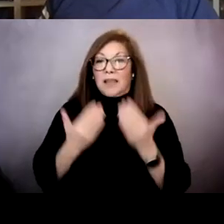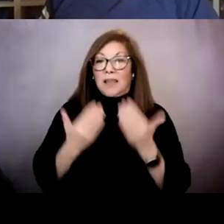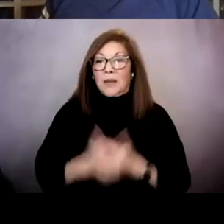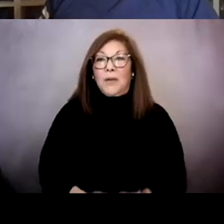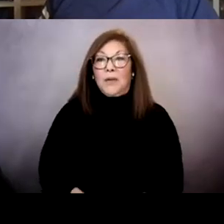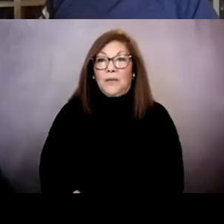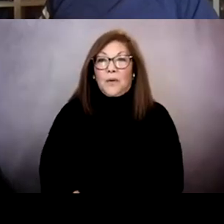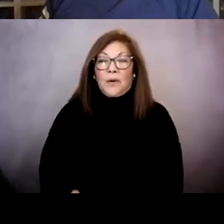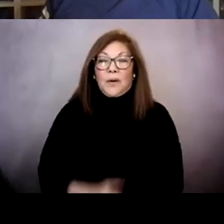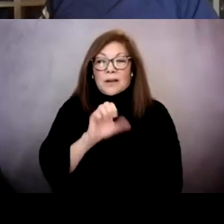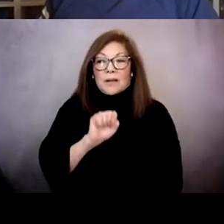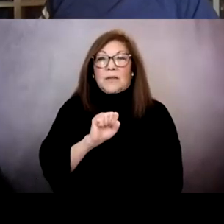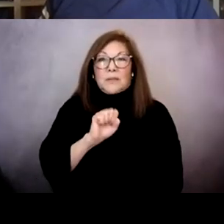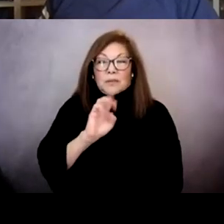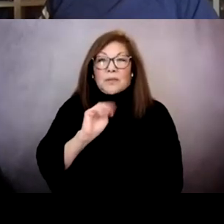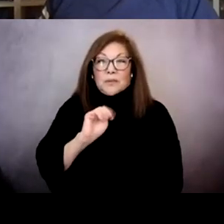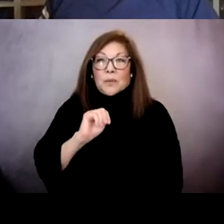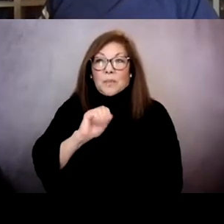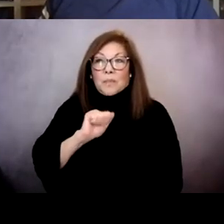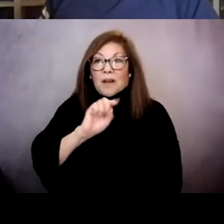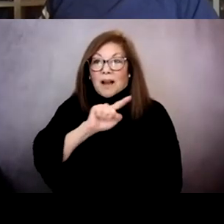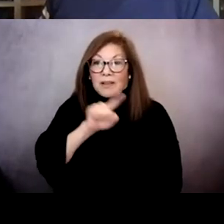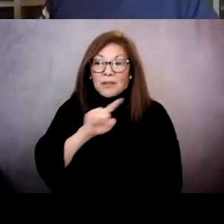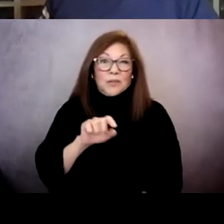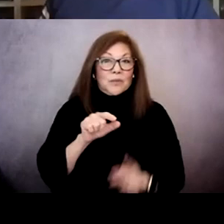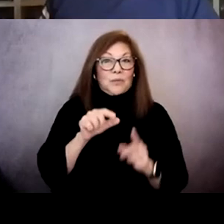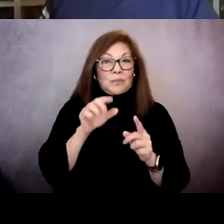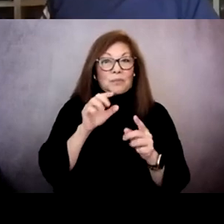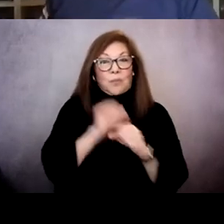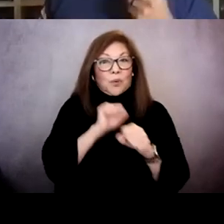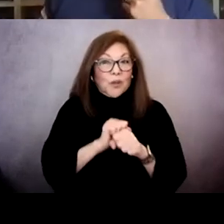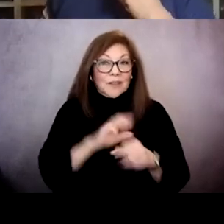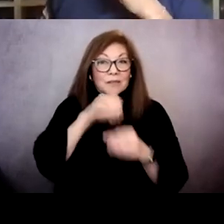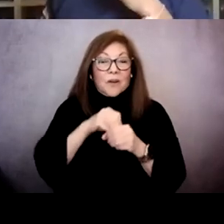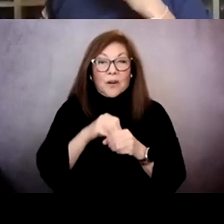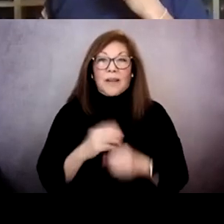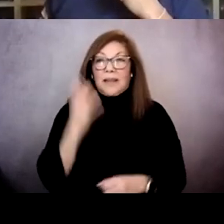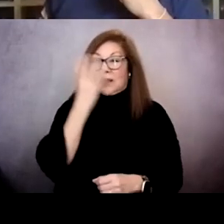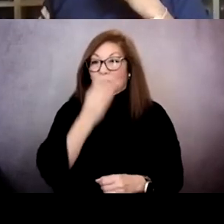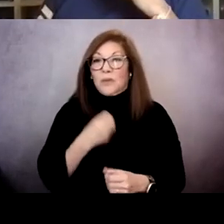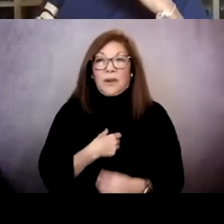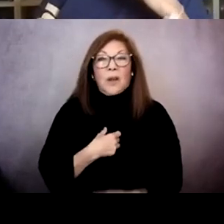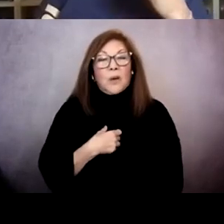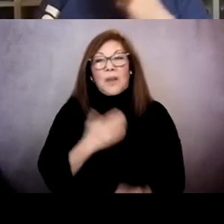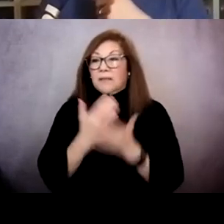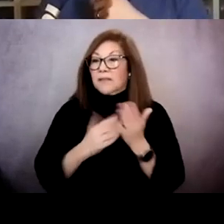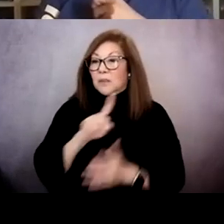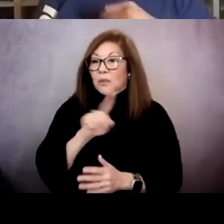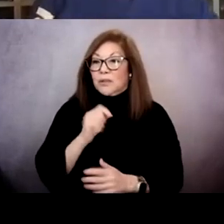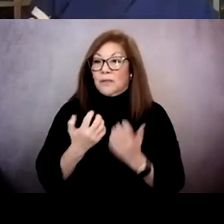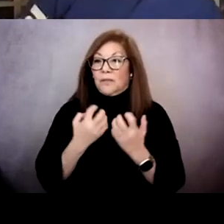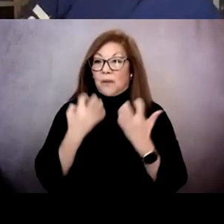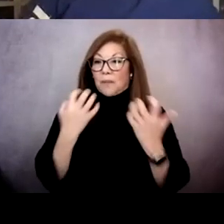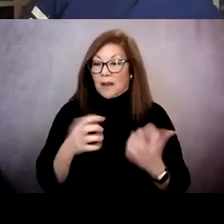bringing Somaz's words into this space as well, Cathy. That is beautiful to hear. We have a couple of questions from the audience